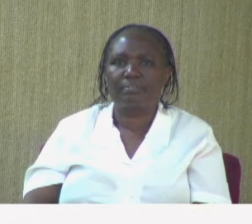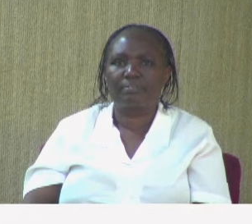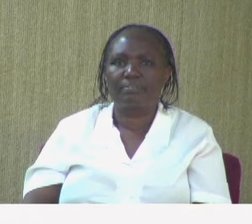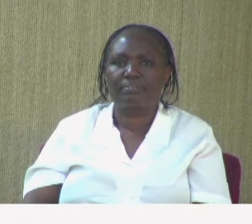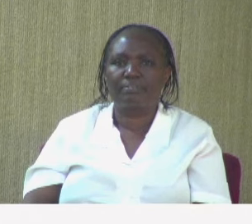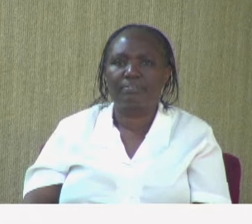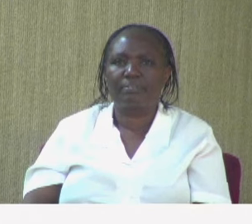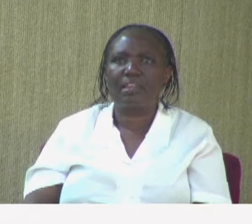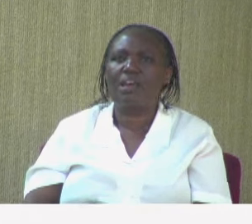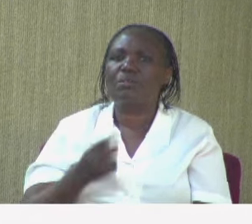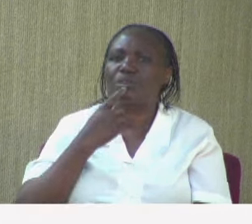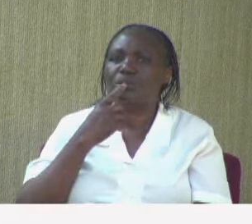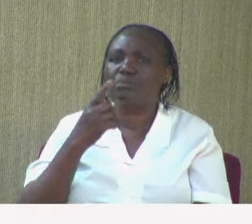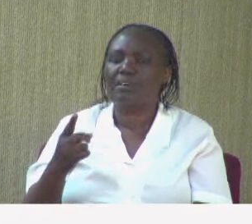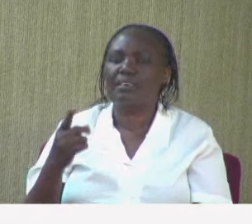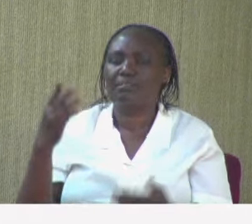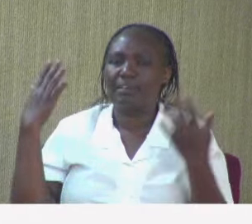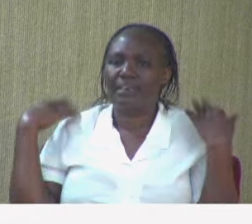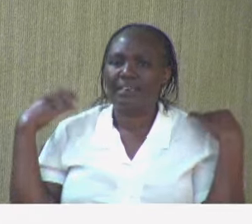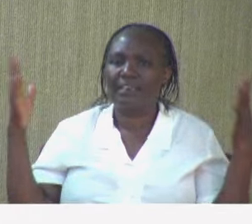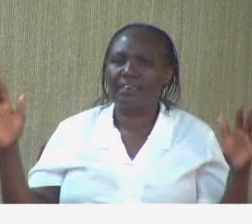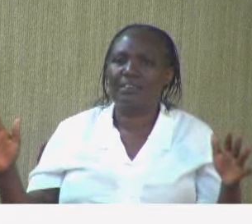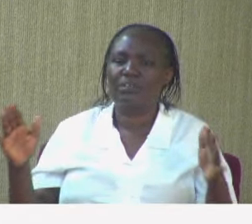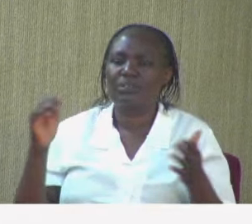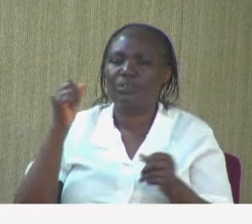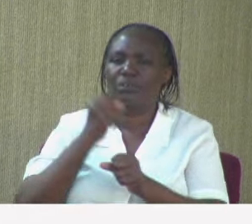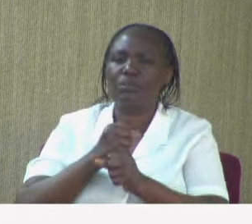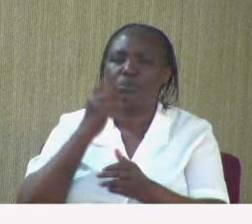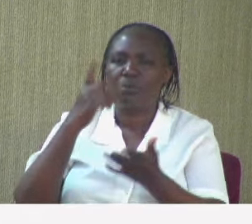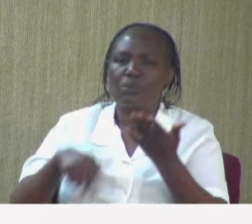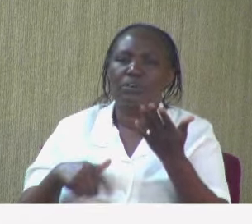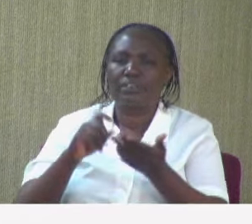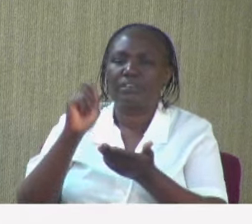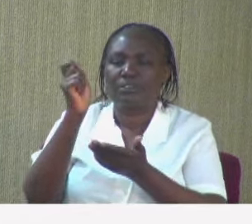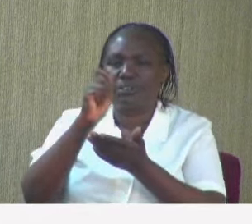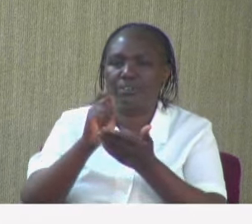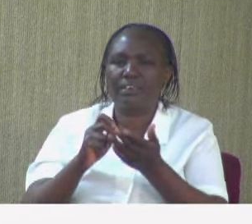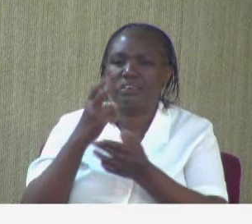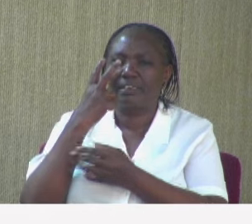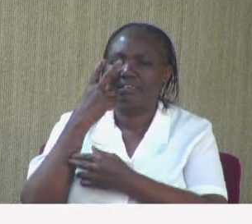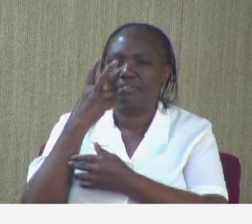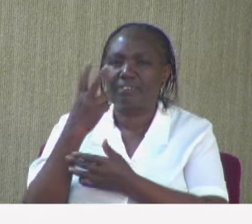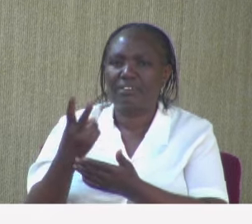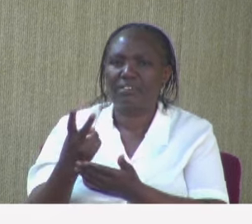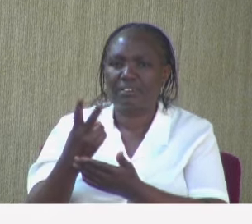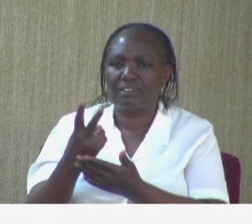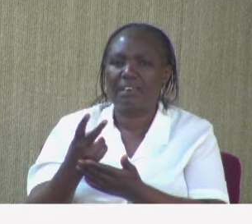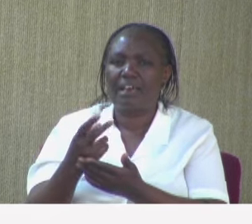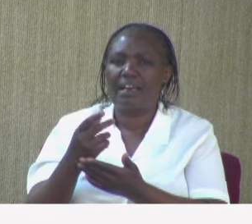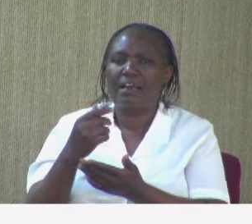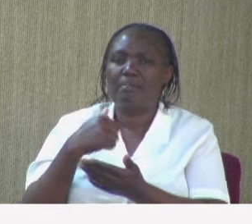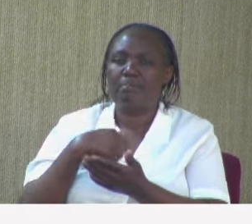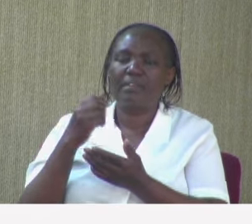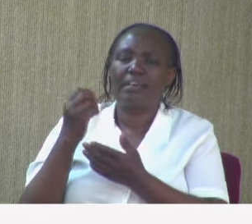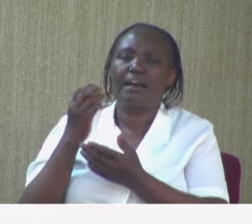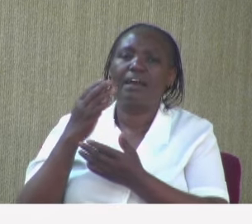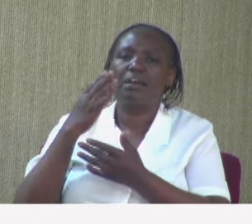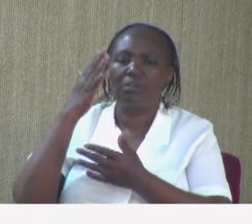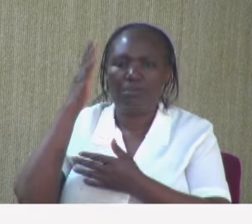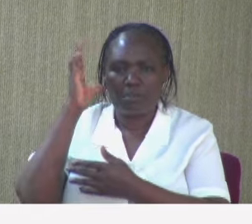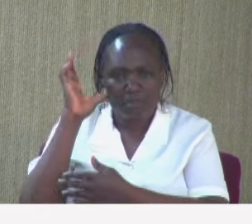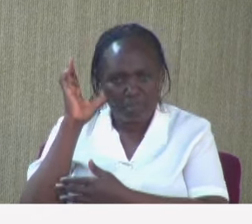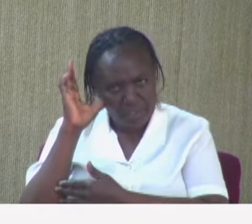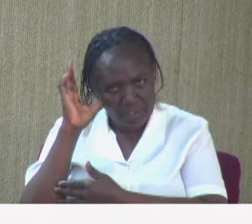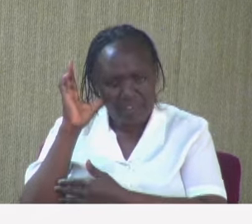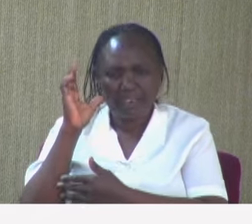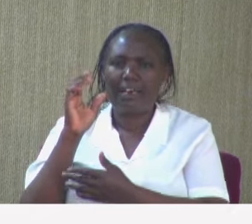an angel to do what? To write the vision. I obeyed and wrote